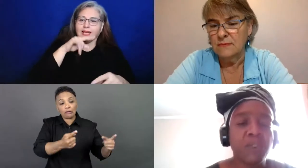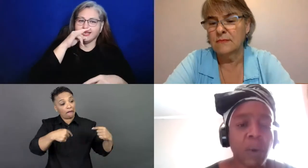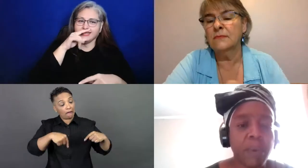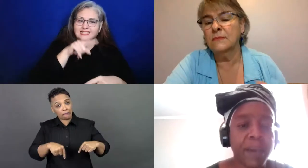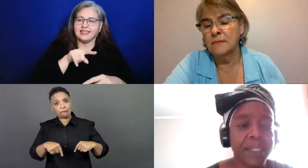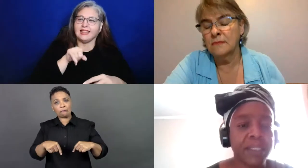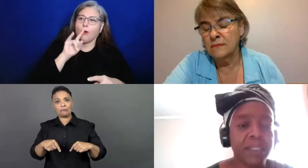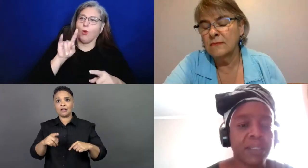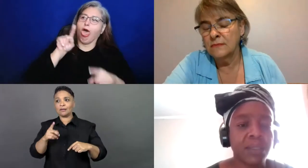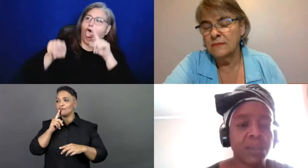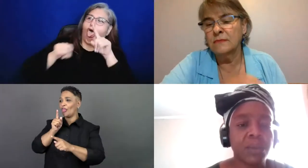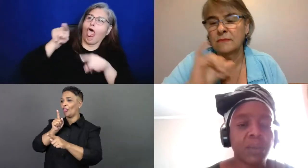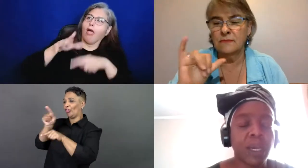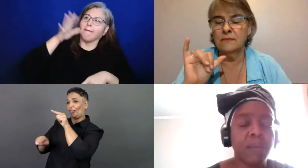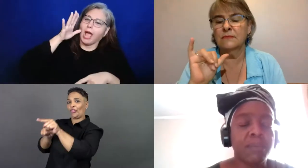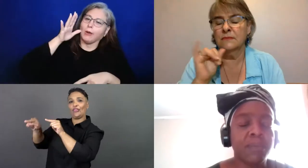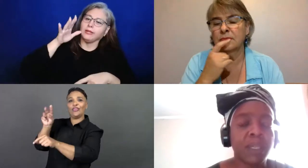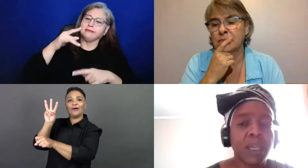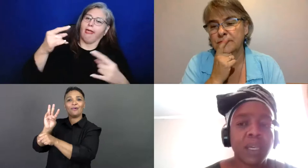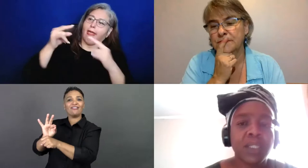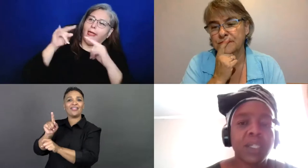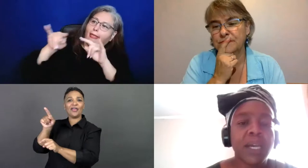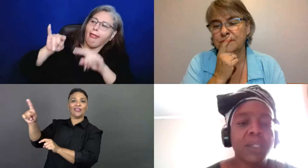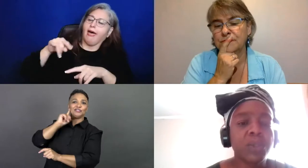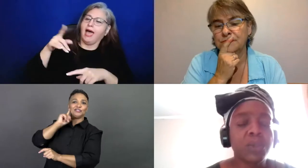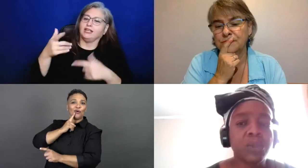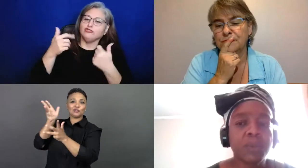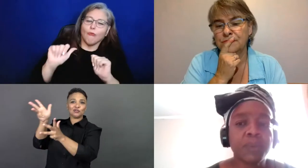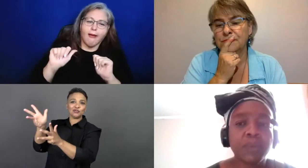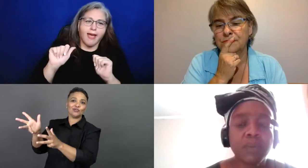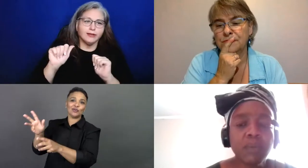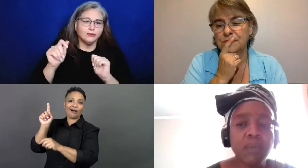fun of our parents, you know, try to